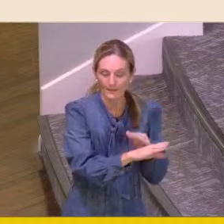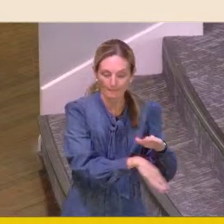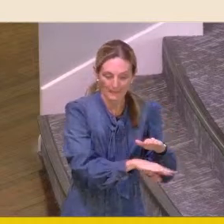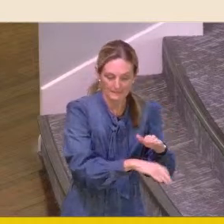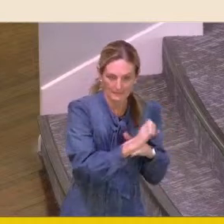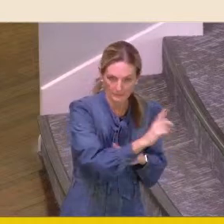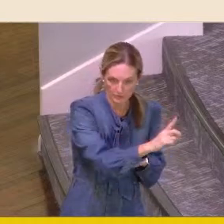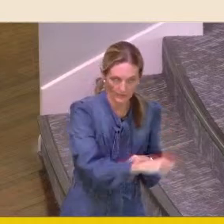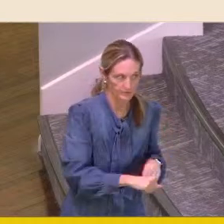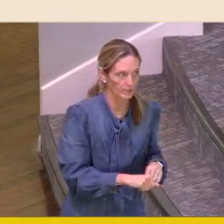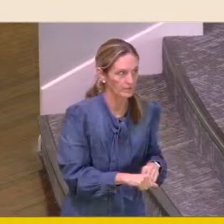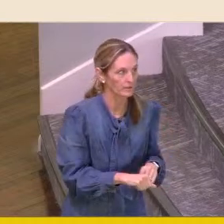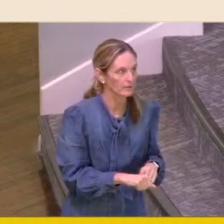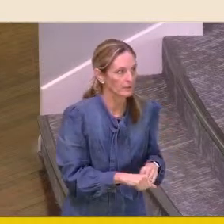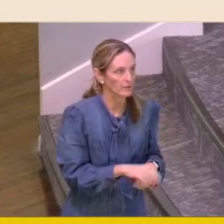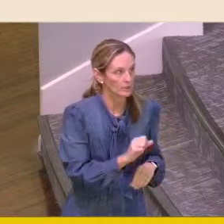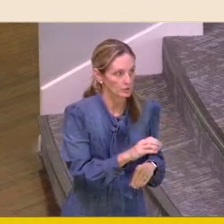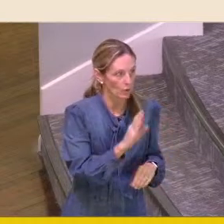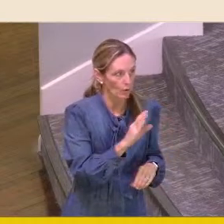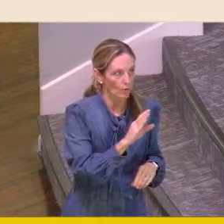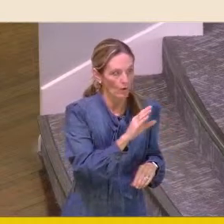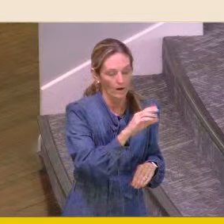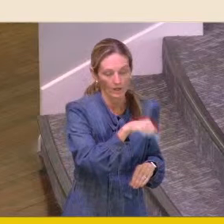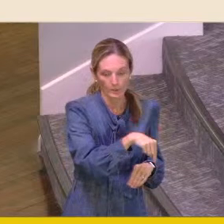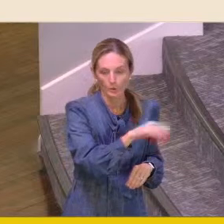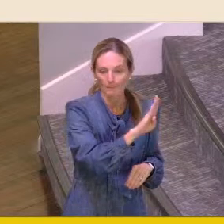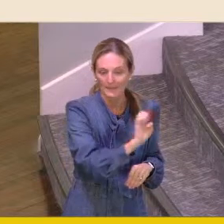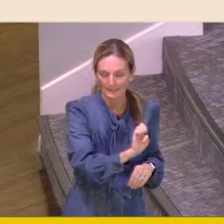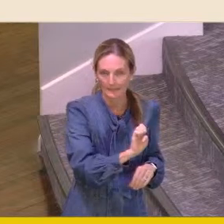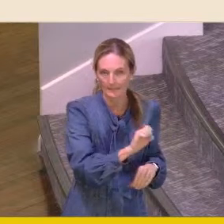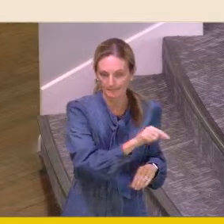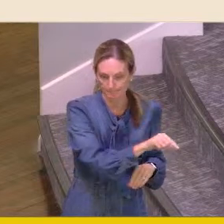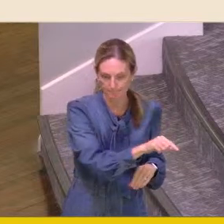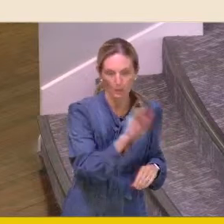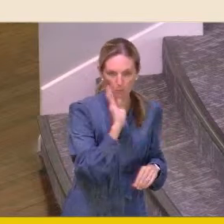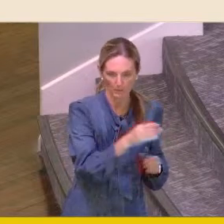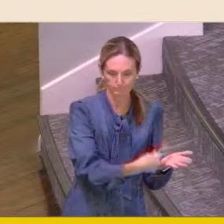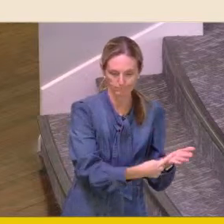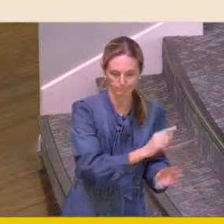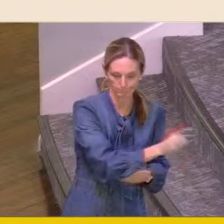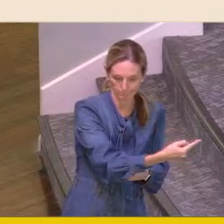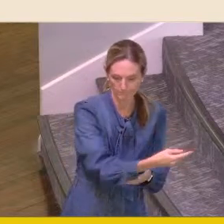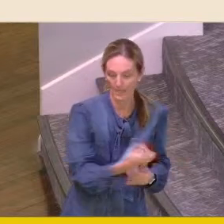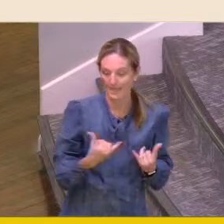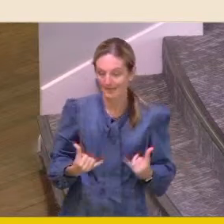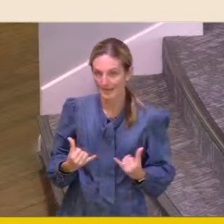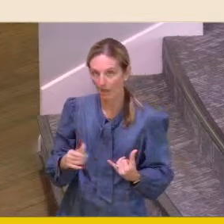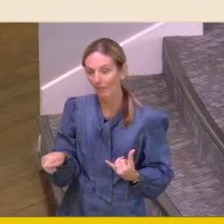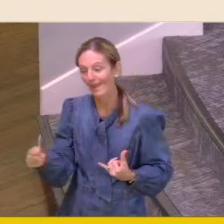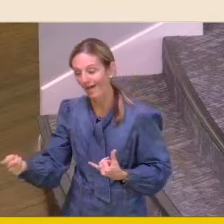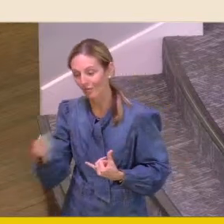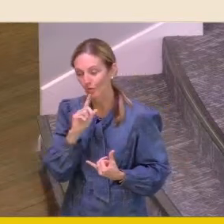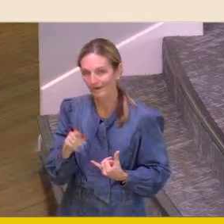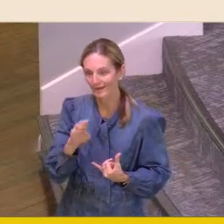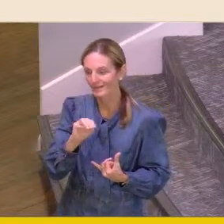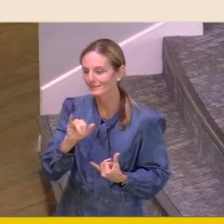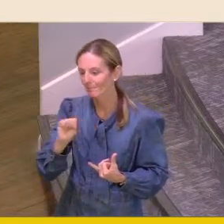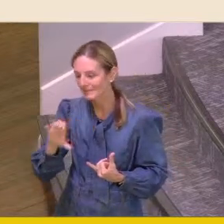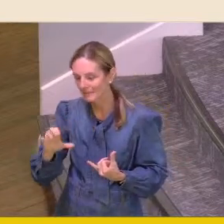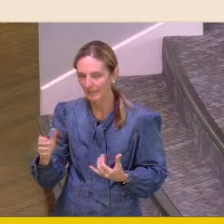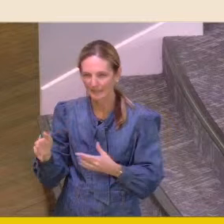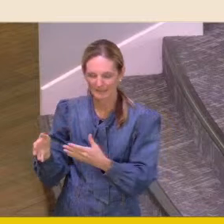dollars. So we're going to talk about those first. The other bucket is our other or miscellaneous.